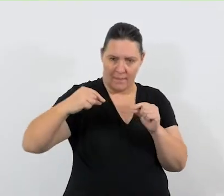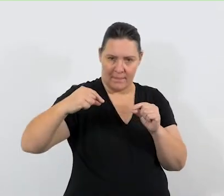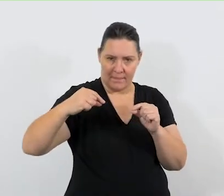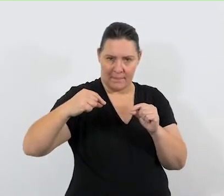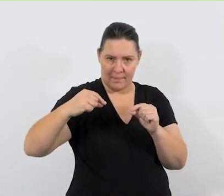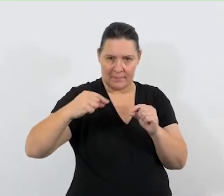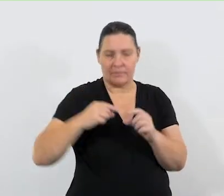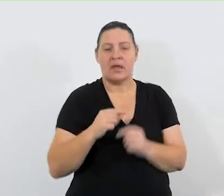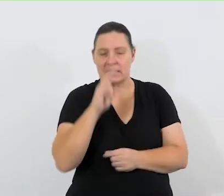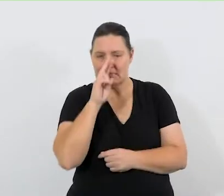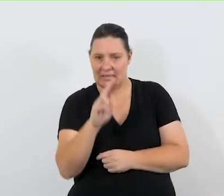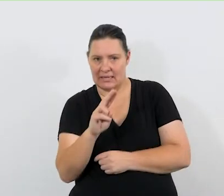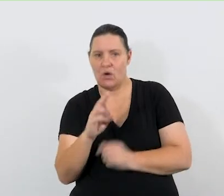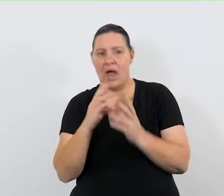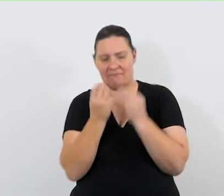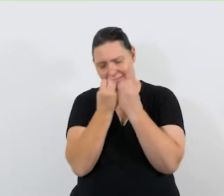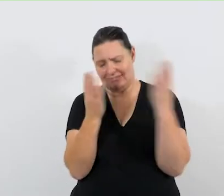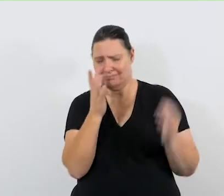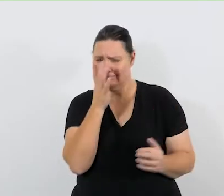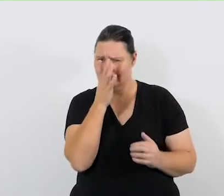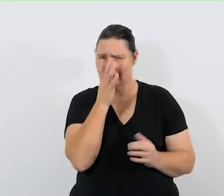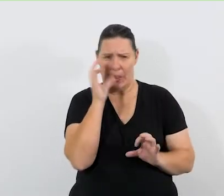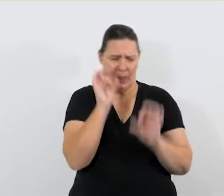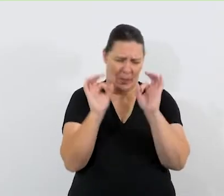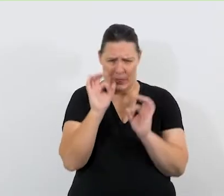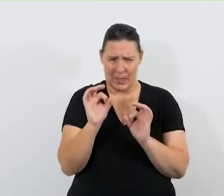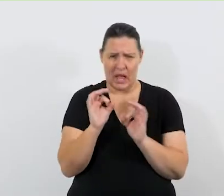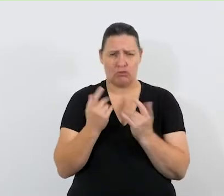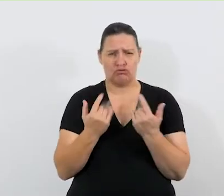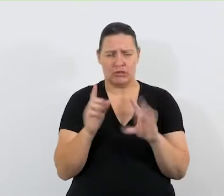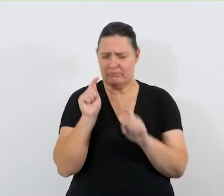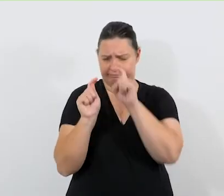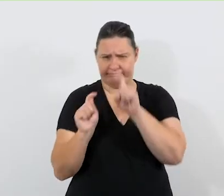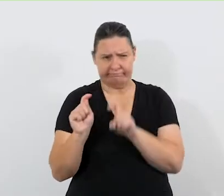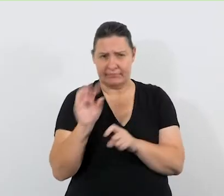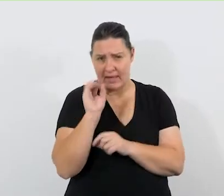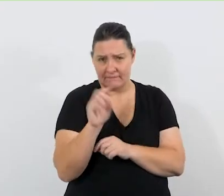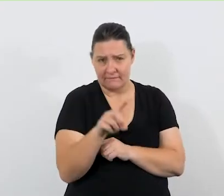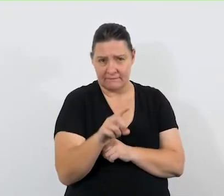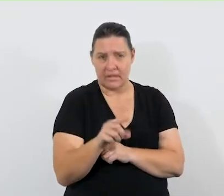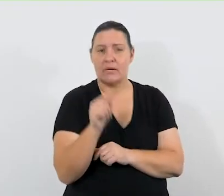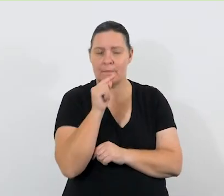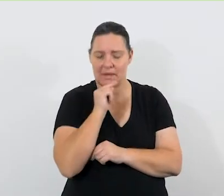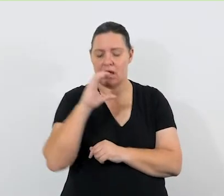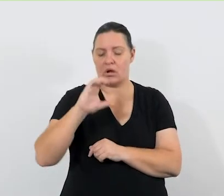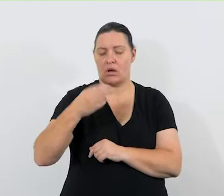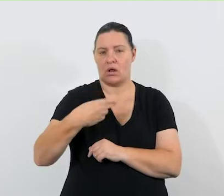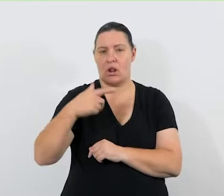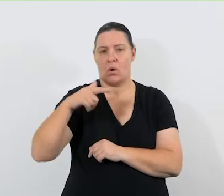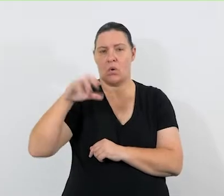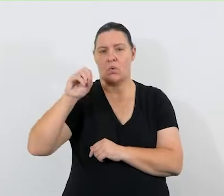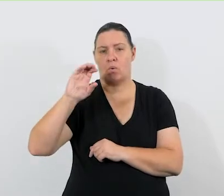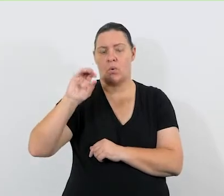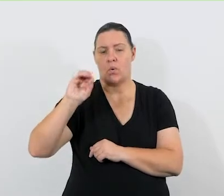rectangular in shape. As you can see from the picture, we have a lot of small green dots. If you can see here, these are